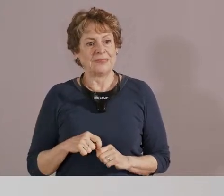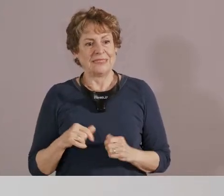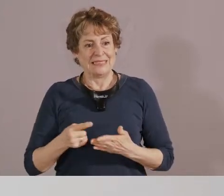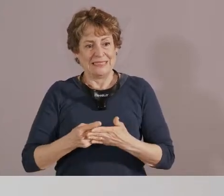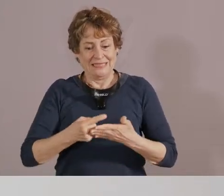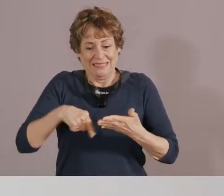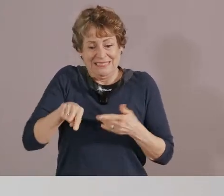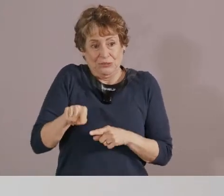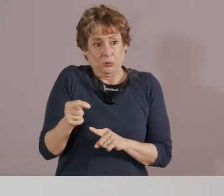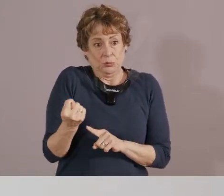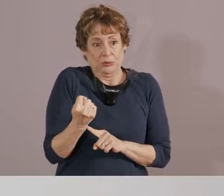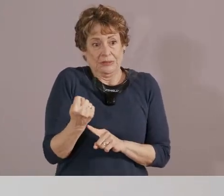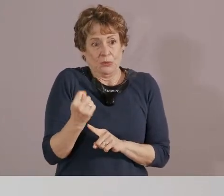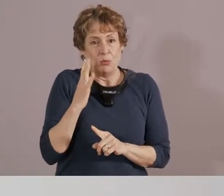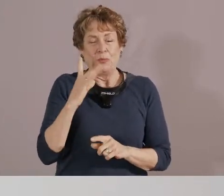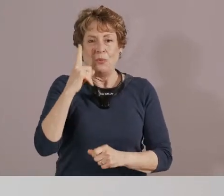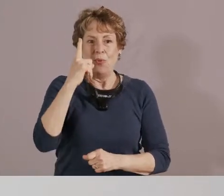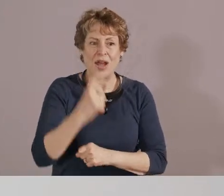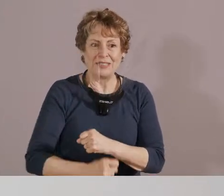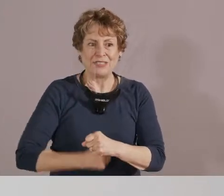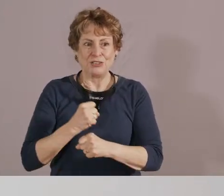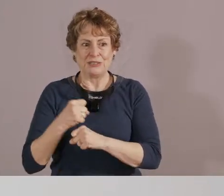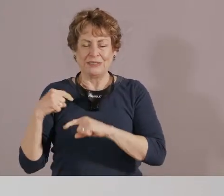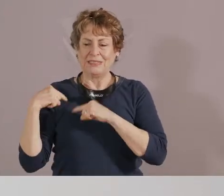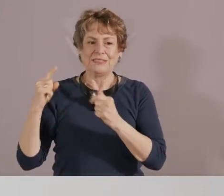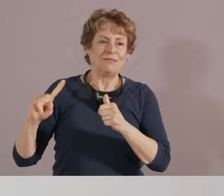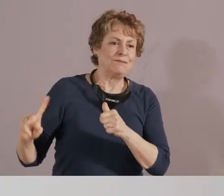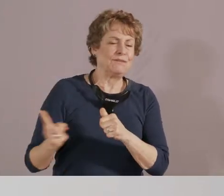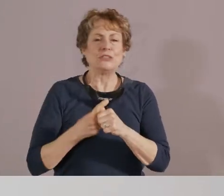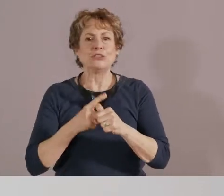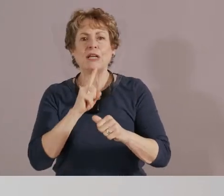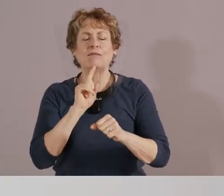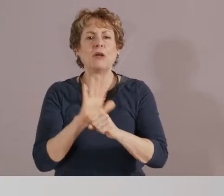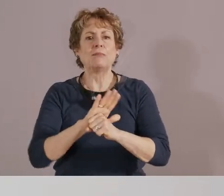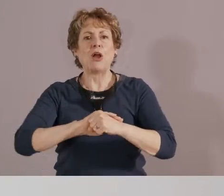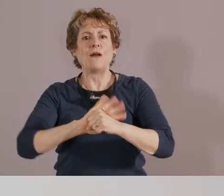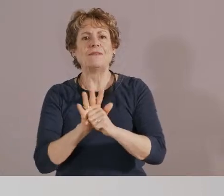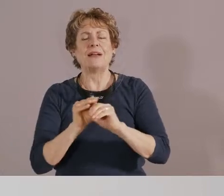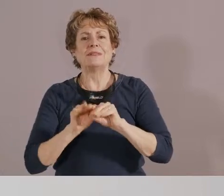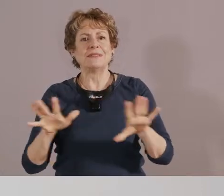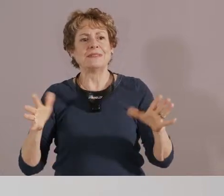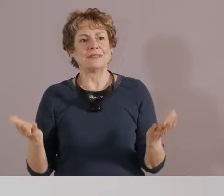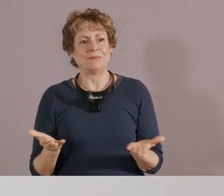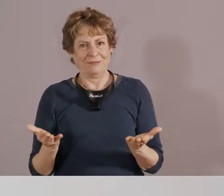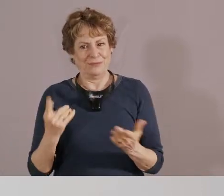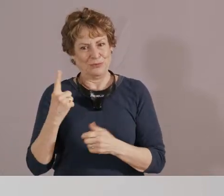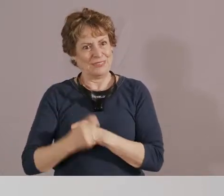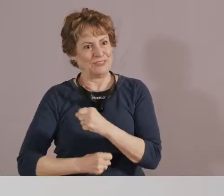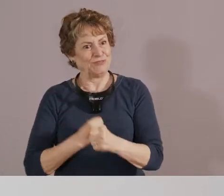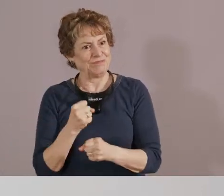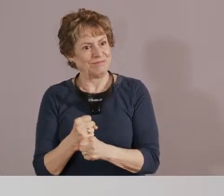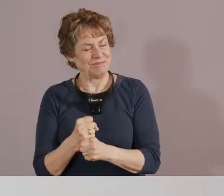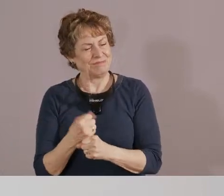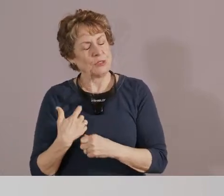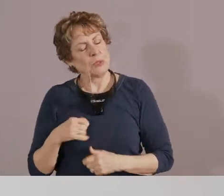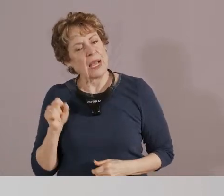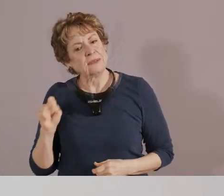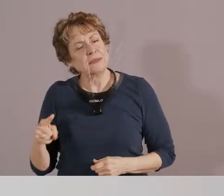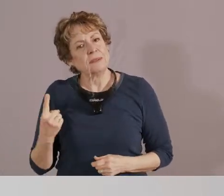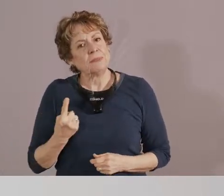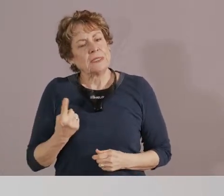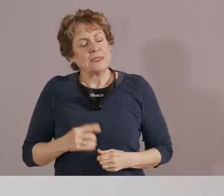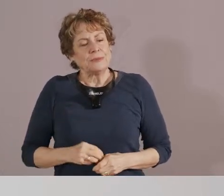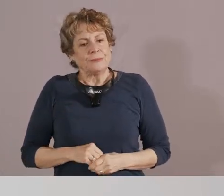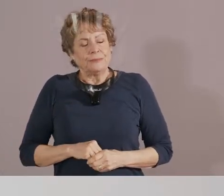COVID case confirmed in Arizona. And I wanted to ask kind of a threefold question. So I'll just spit it out and then you can address it one